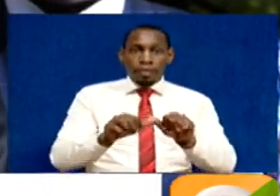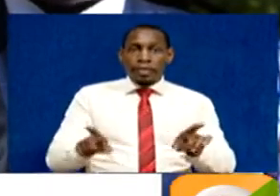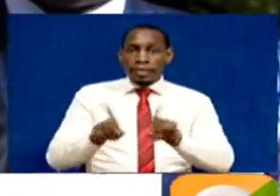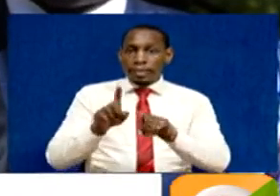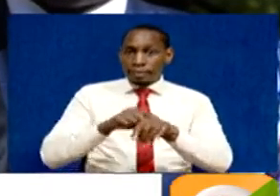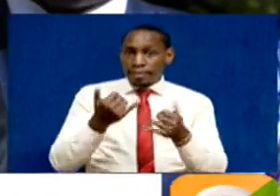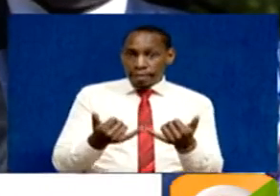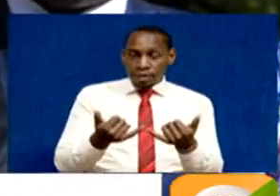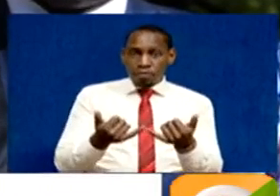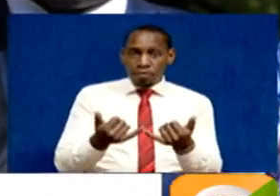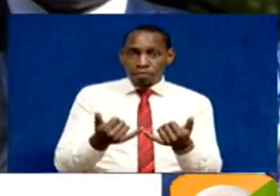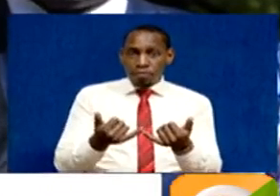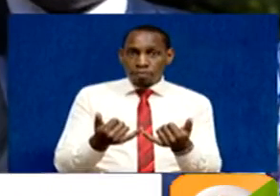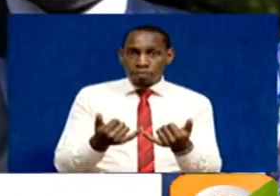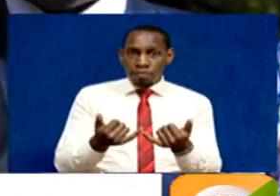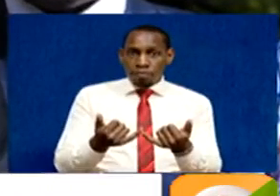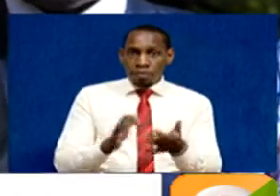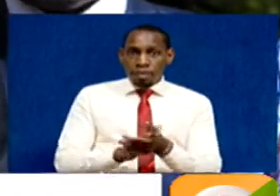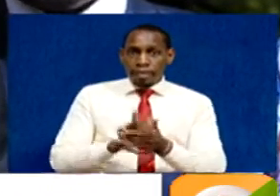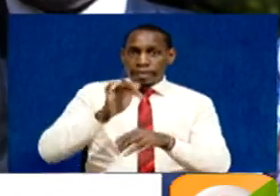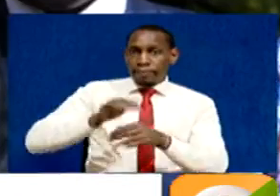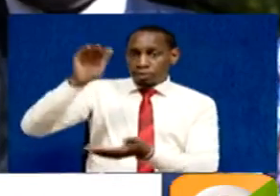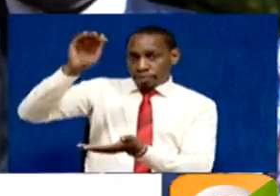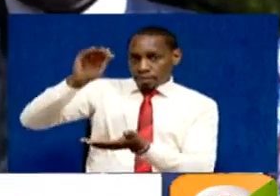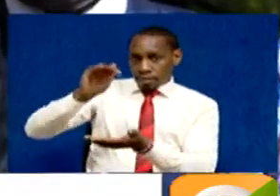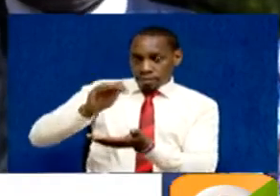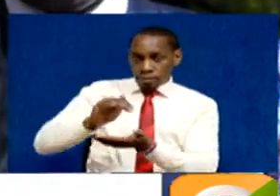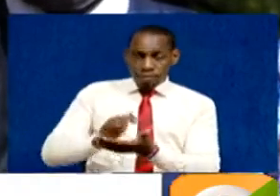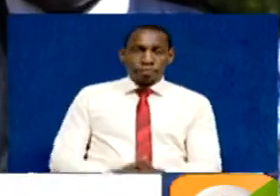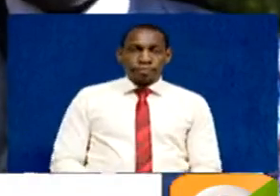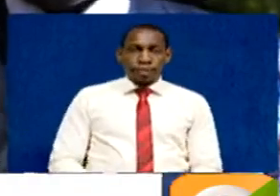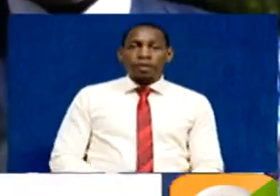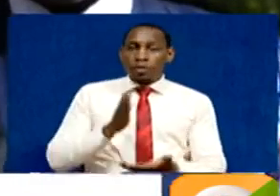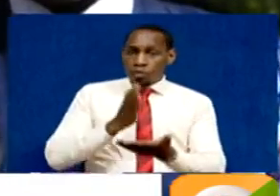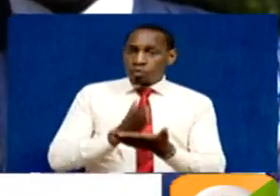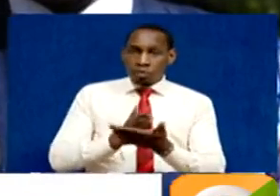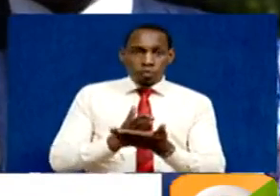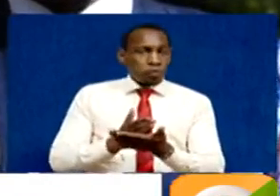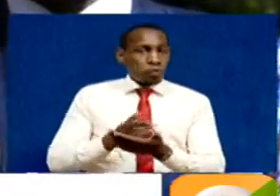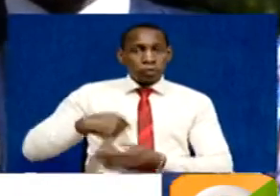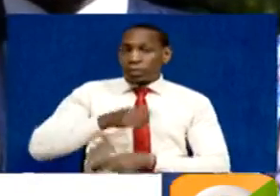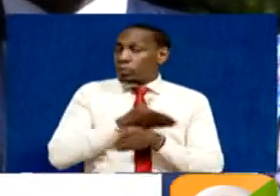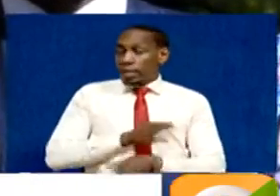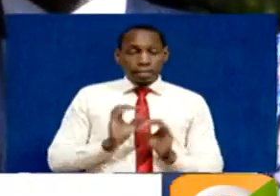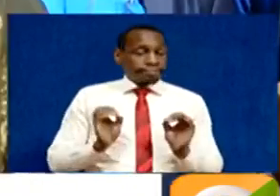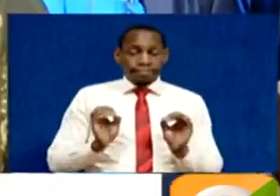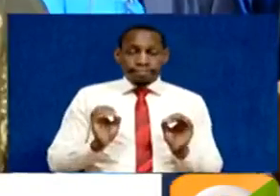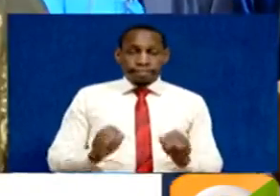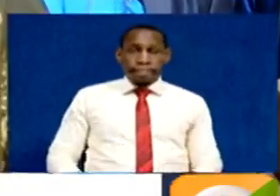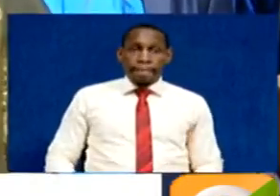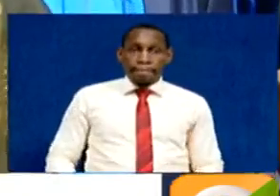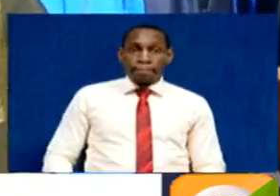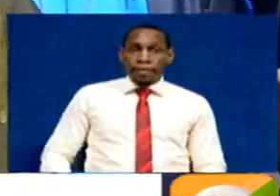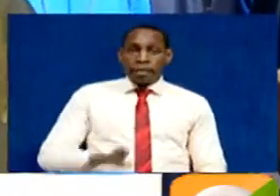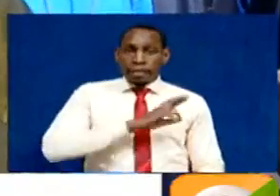Even as it seems to wane in its infectious spread, we must not lower our guard.